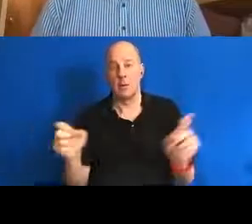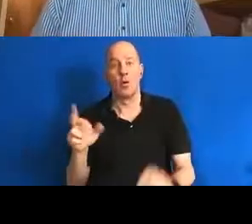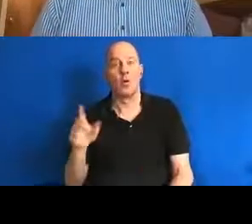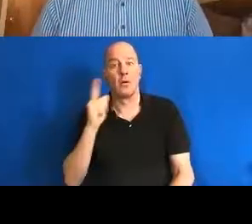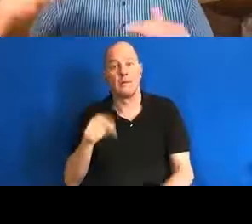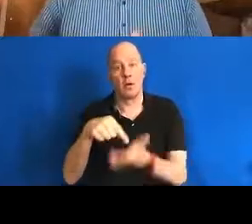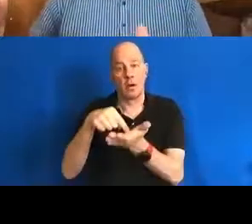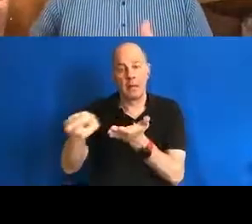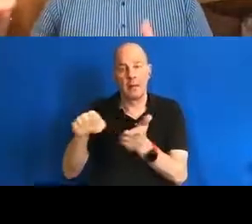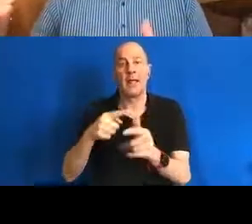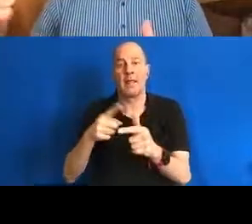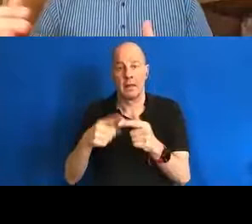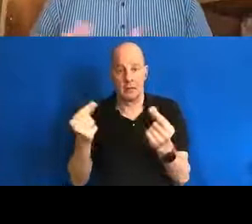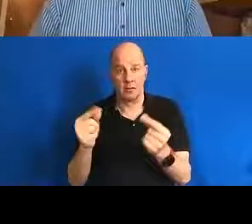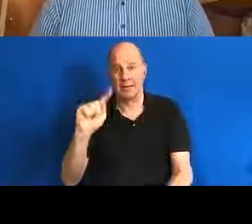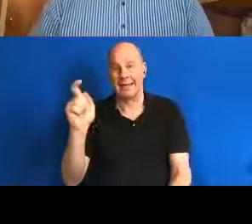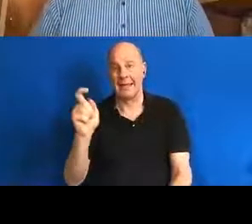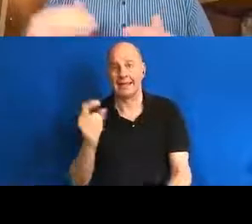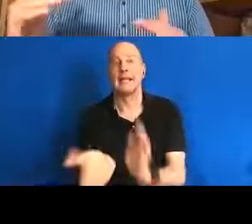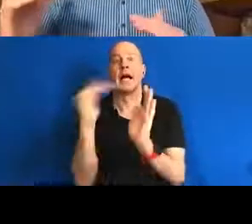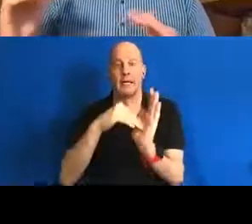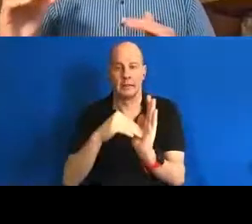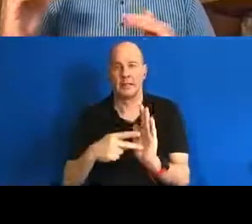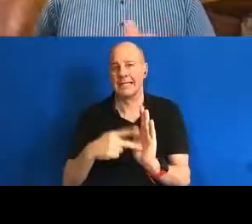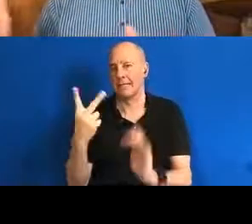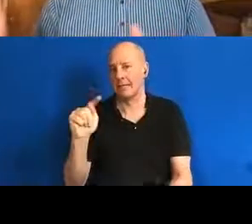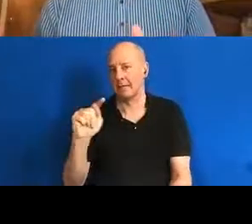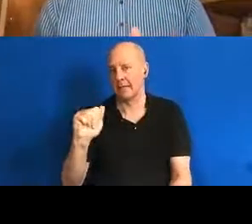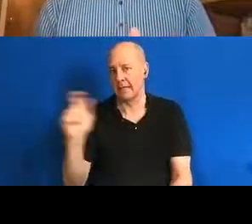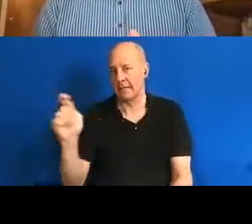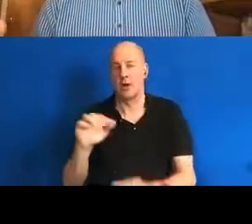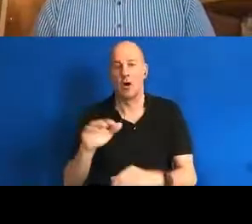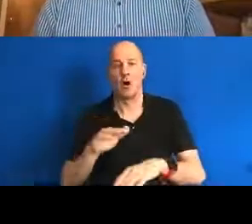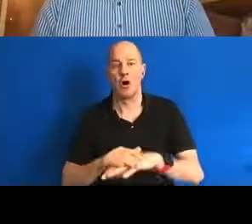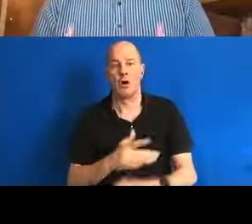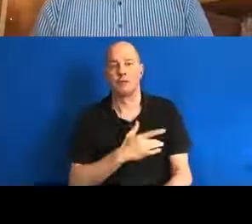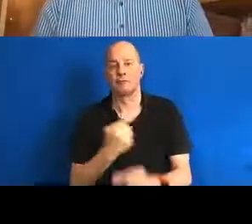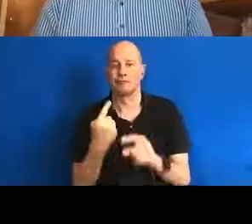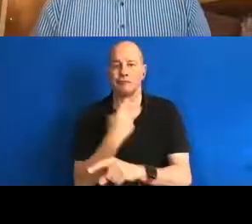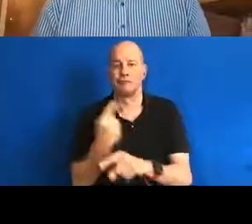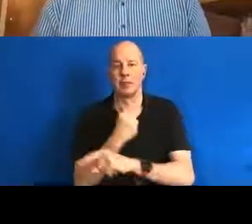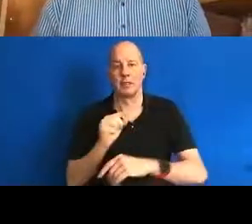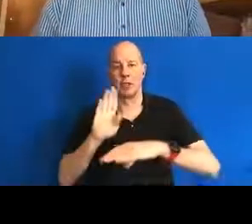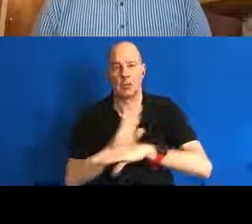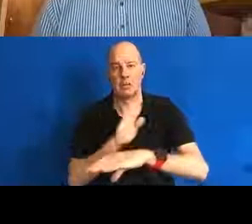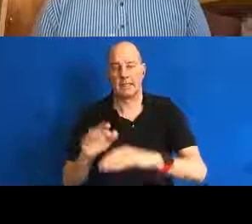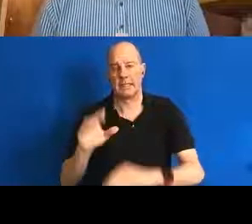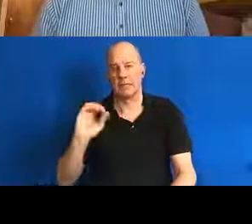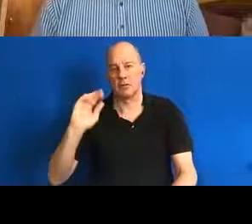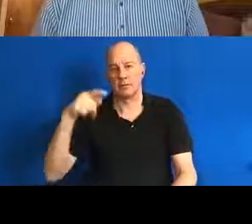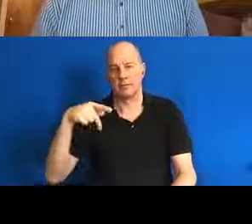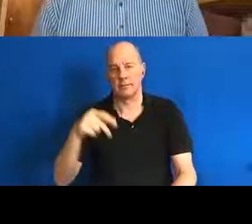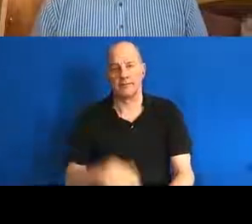taxation on typical corporations. And the high level for us today is that if you are